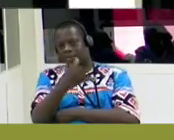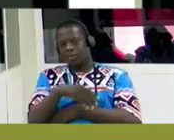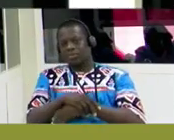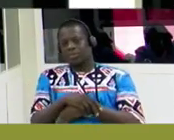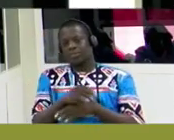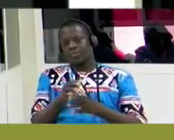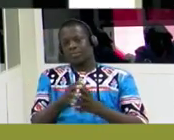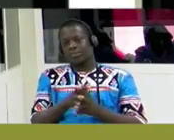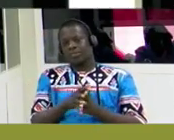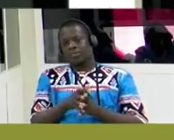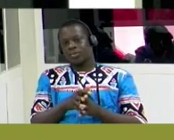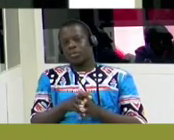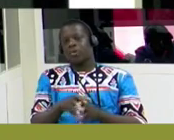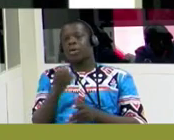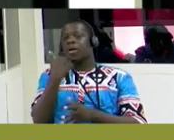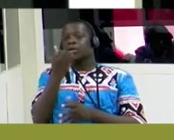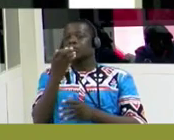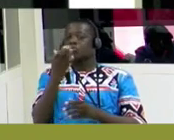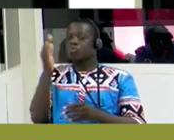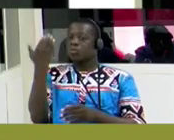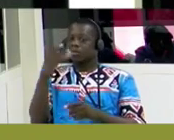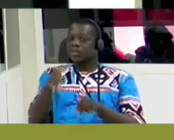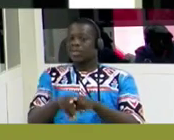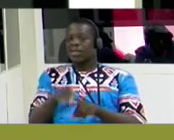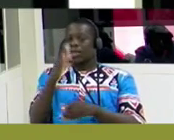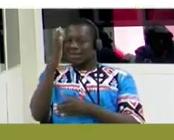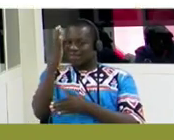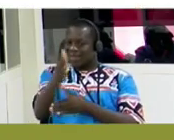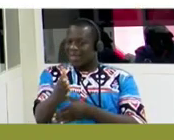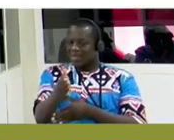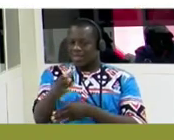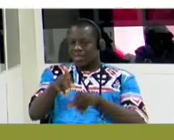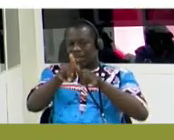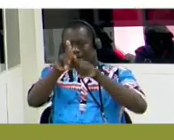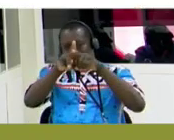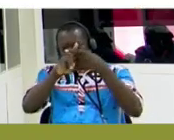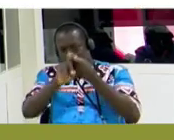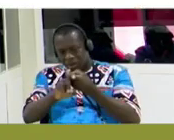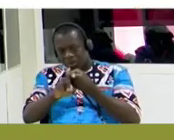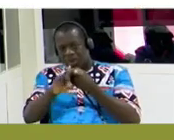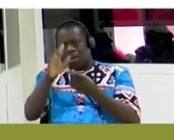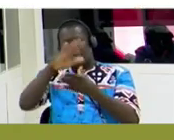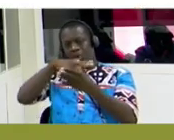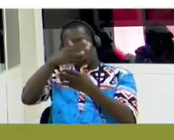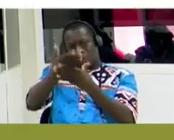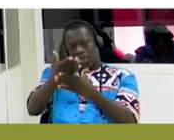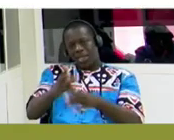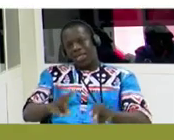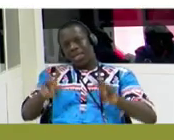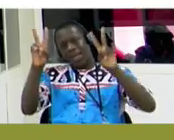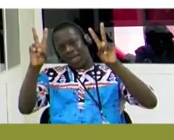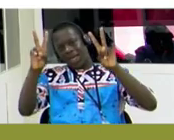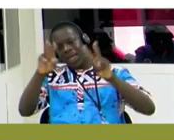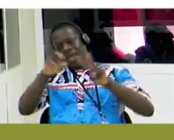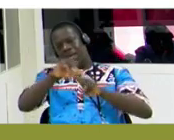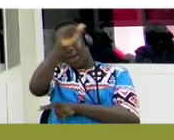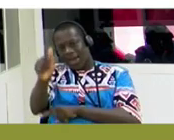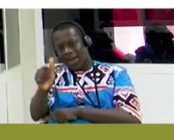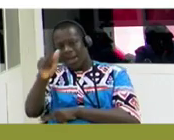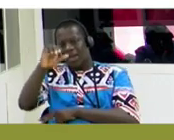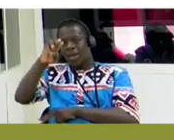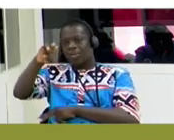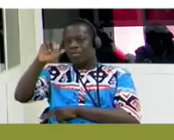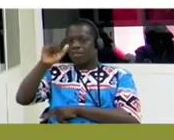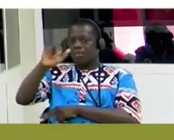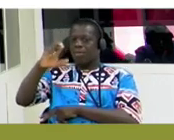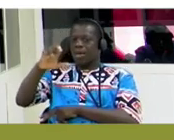direct relationship between Martin and Yahya Jammeh? Yeah, that's what I first named to you. I named them to you. I